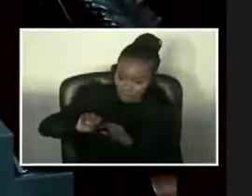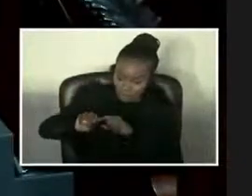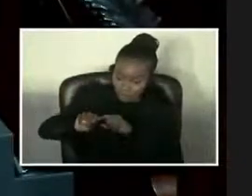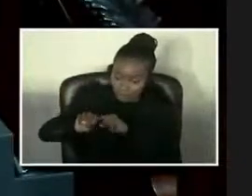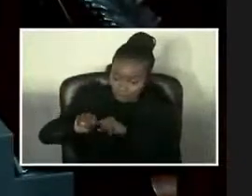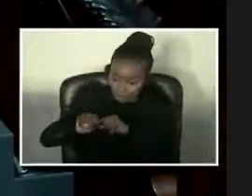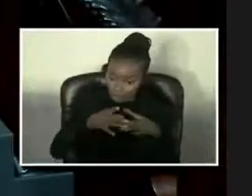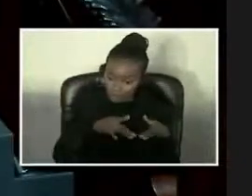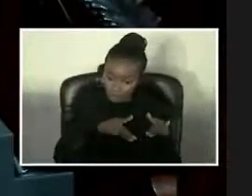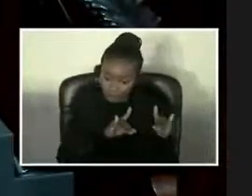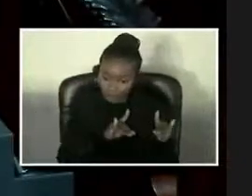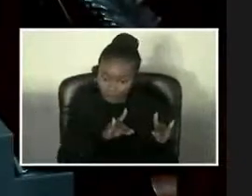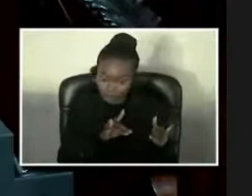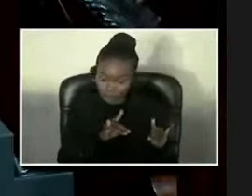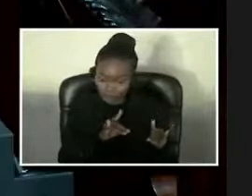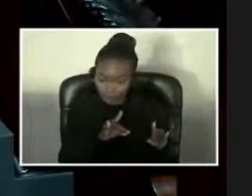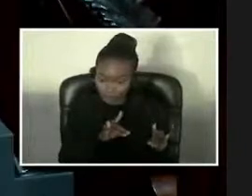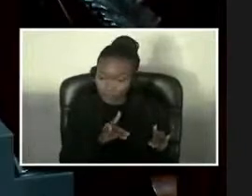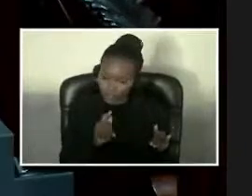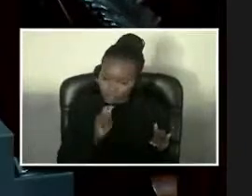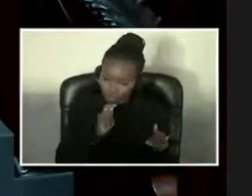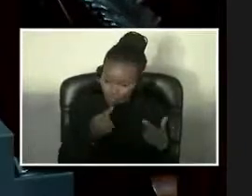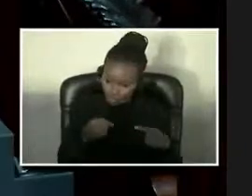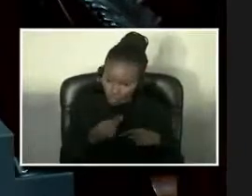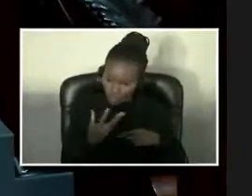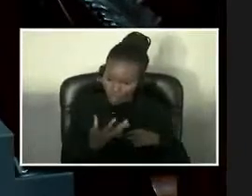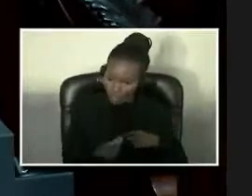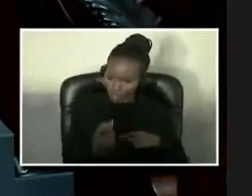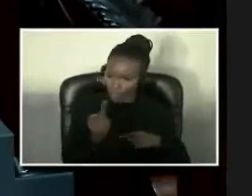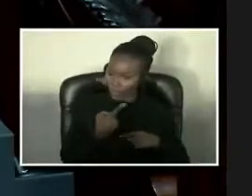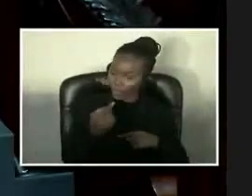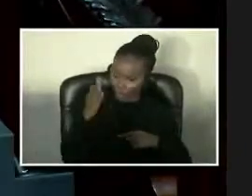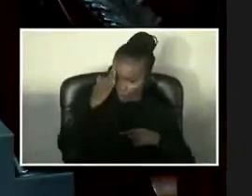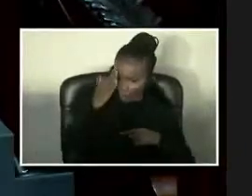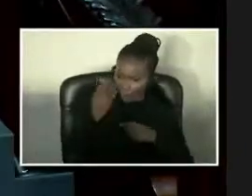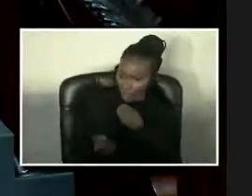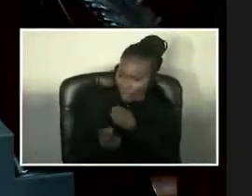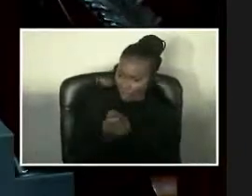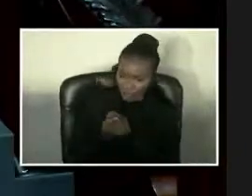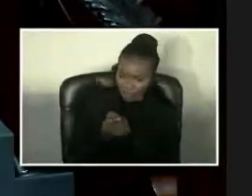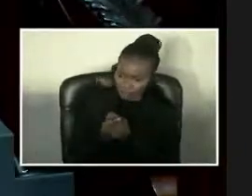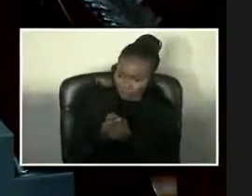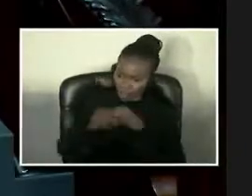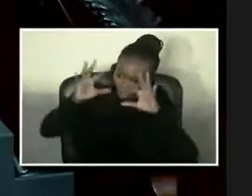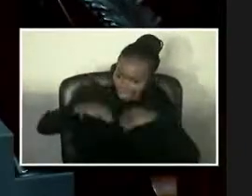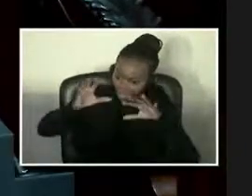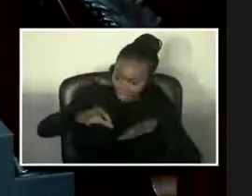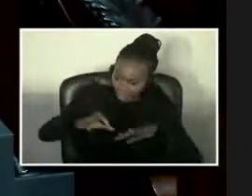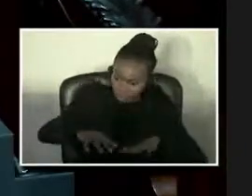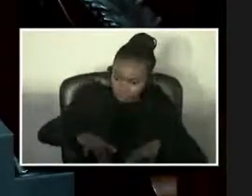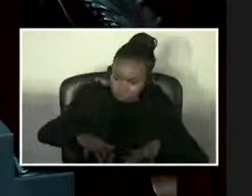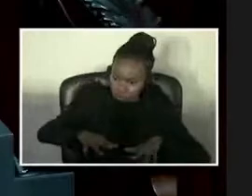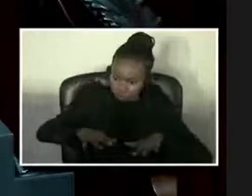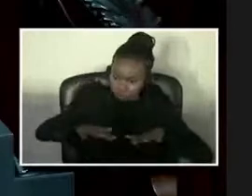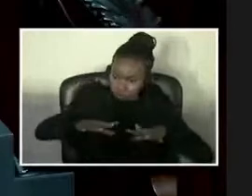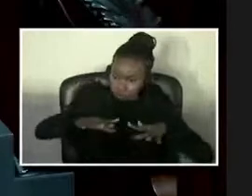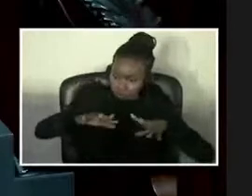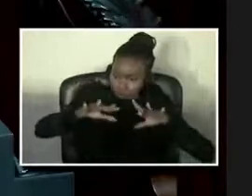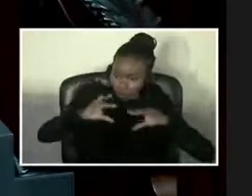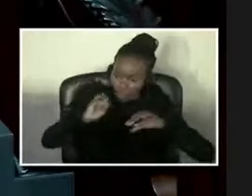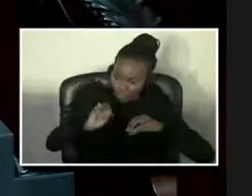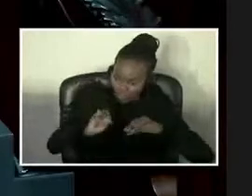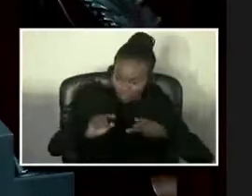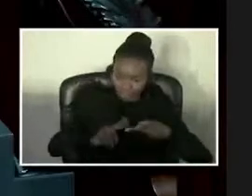you see we had floods we had floods in echewin we had floods in port